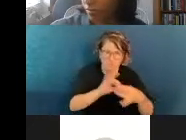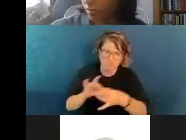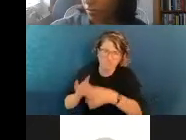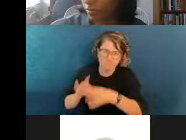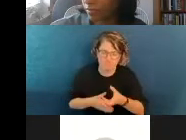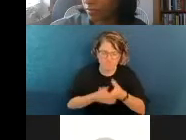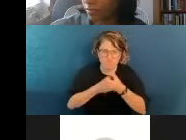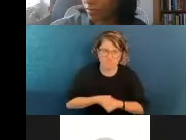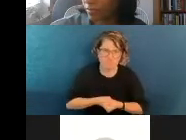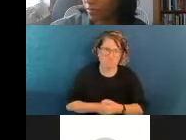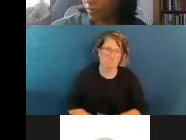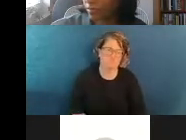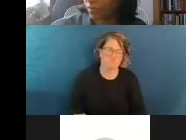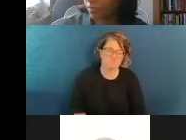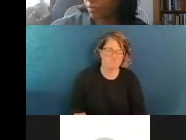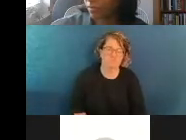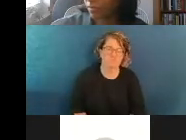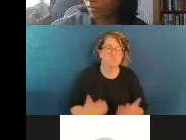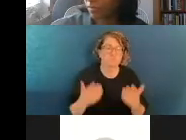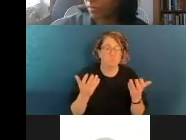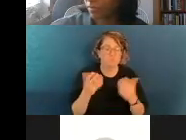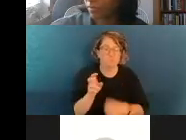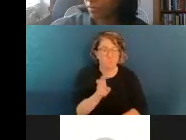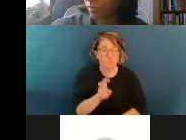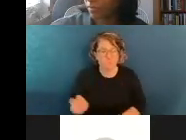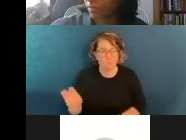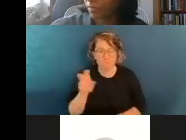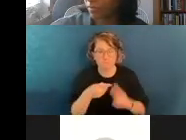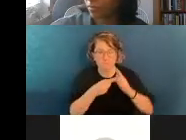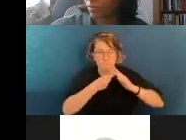So our journey begins.